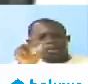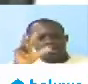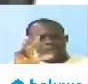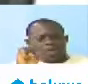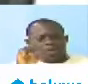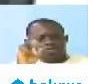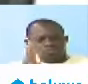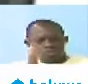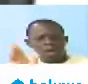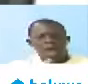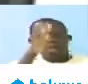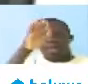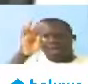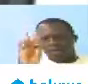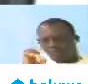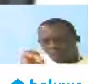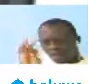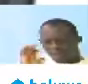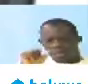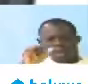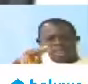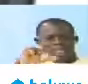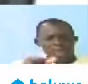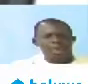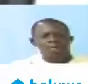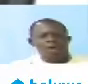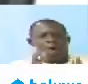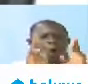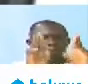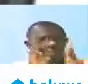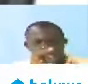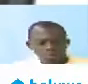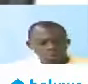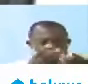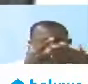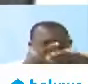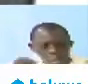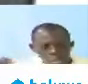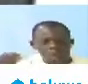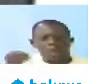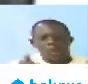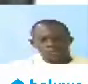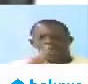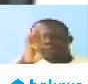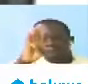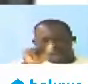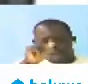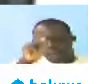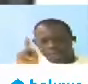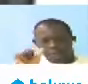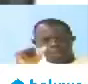Bakausu Fofana. I hope you don't do the disappearing art. Indigira nyina ko ba ifana mbuka